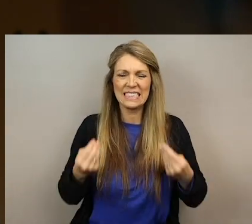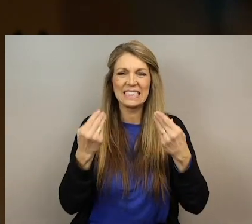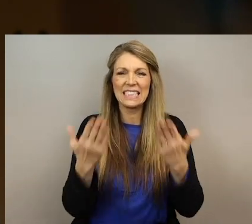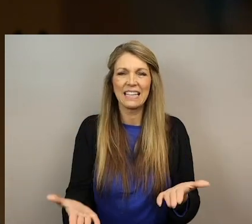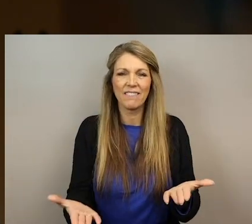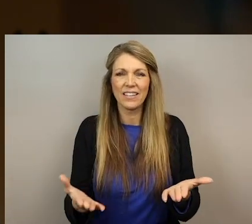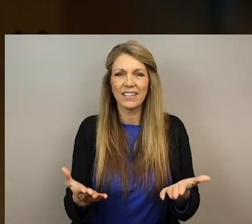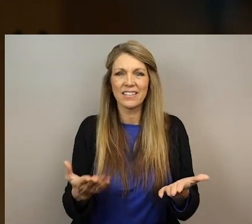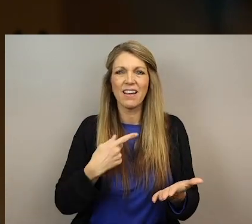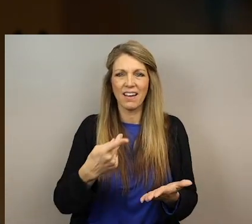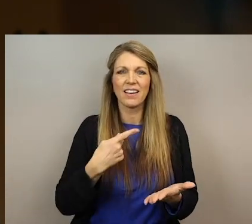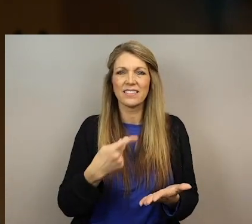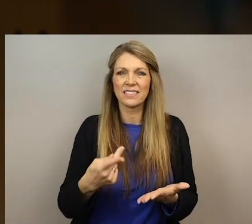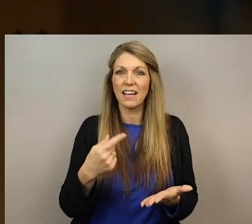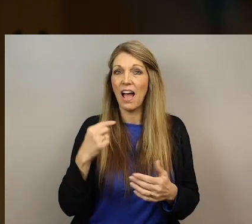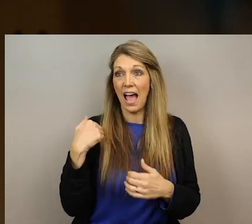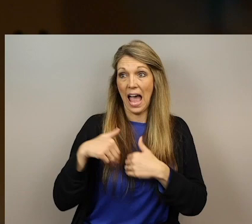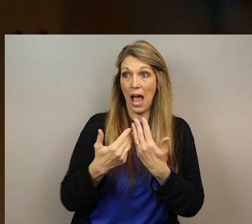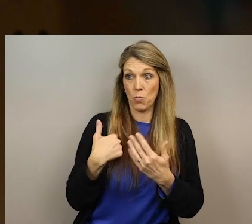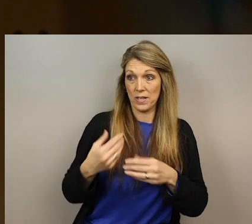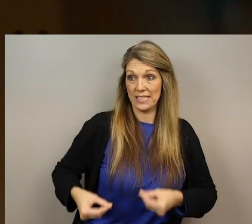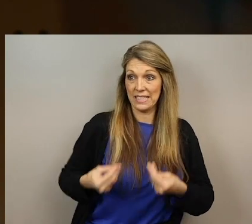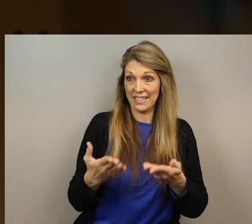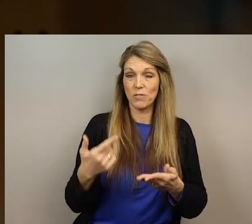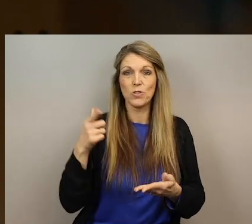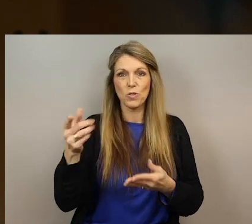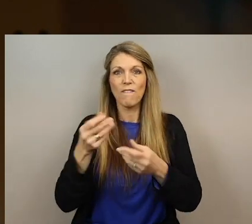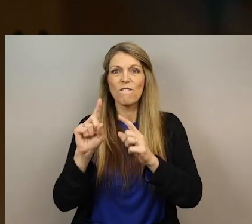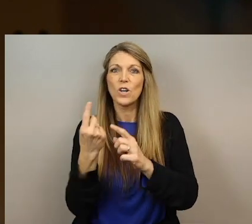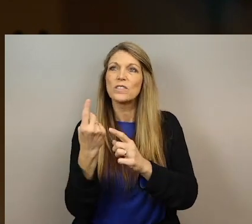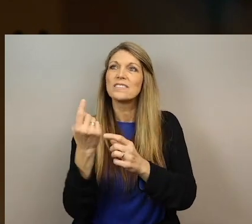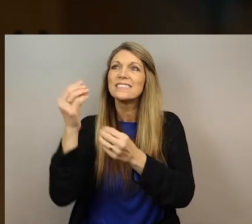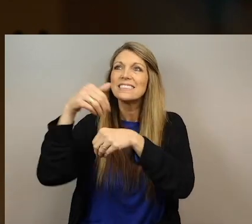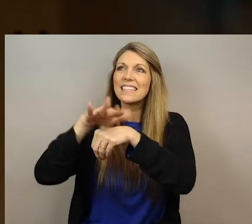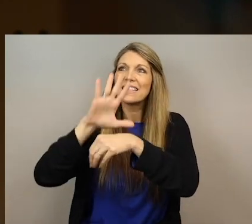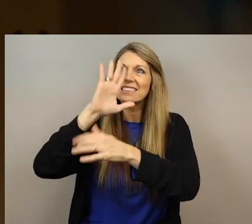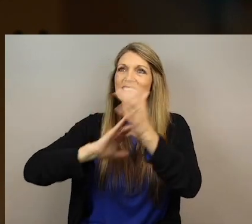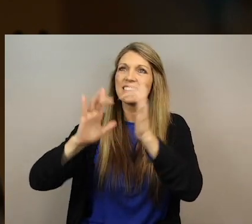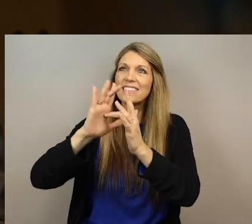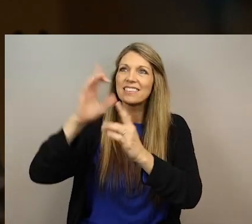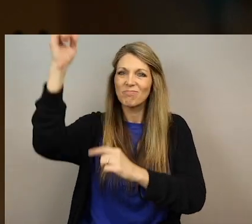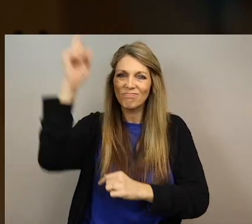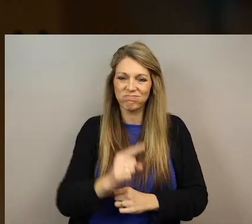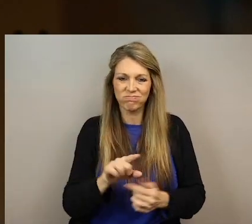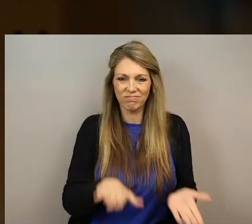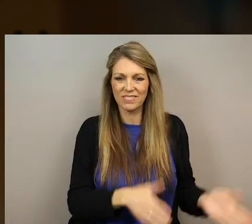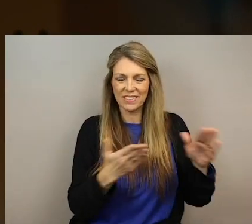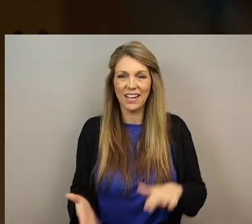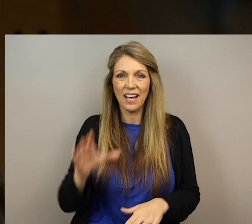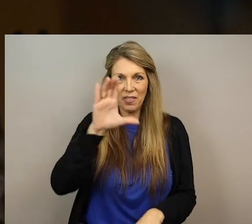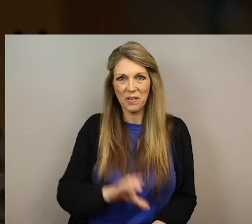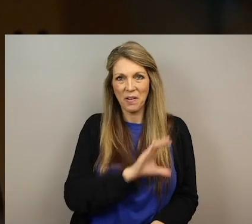only way that we can be generous is because you were first generous to us by sending your Son, Jesus Christ, to die on a cross for our